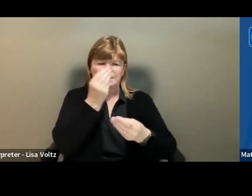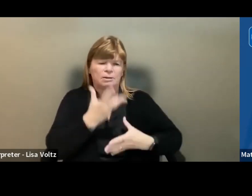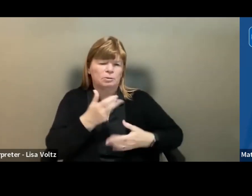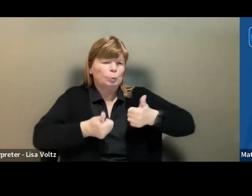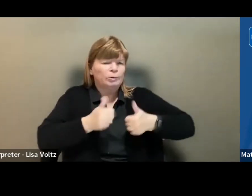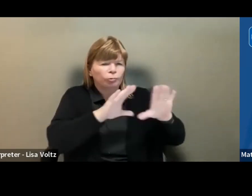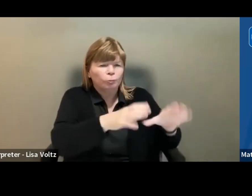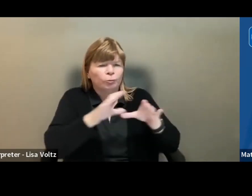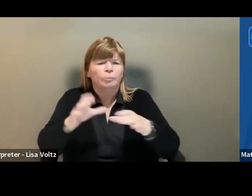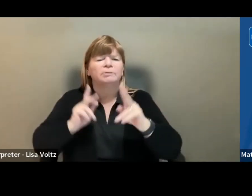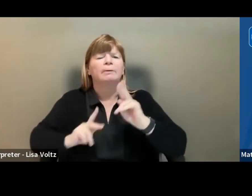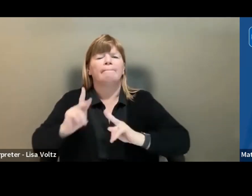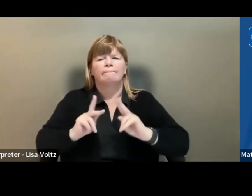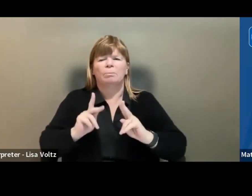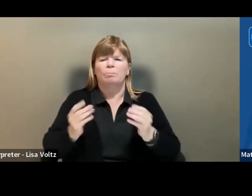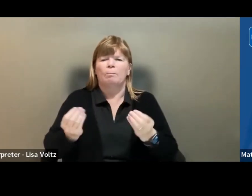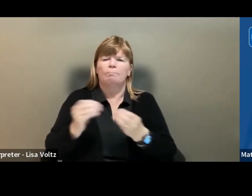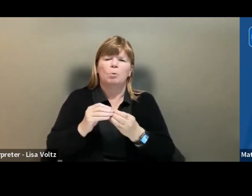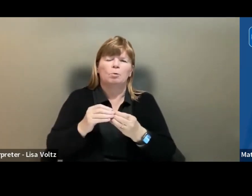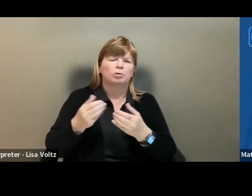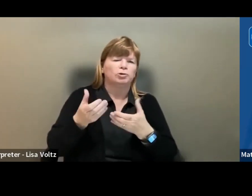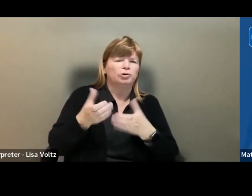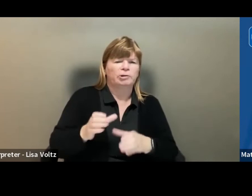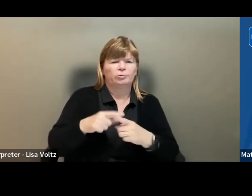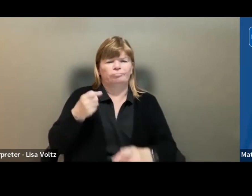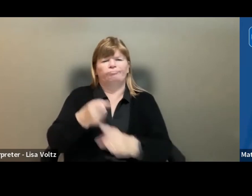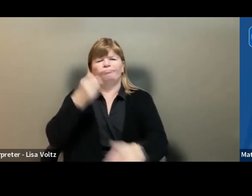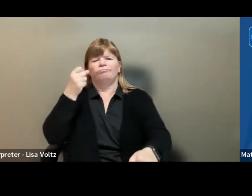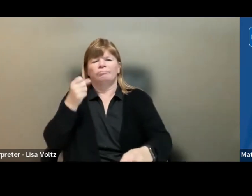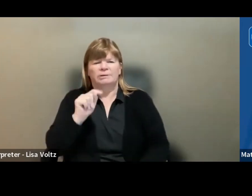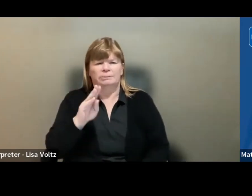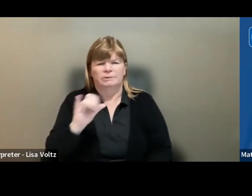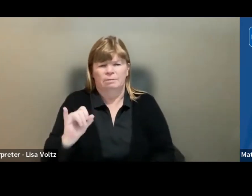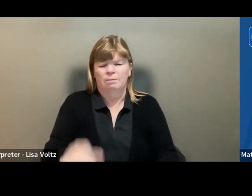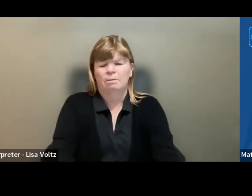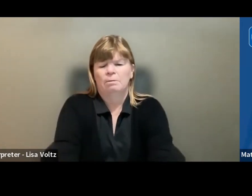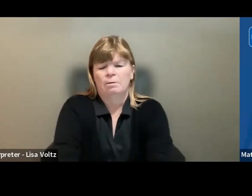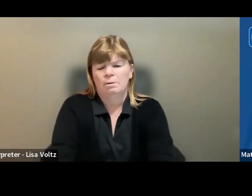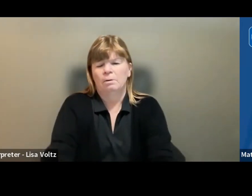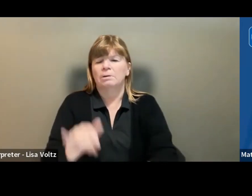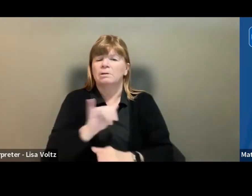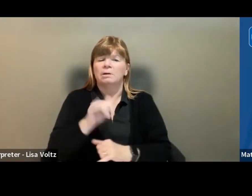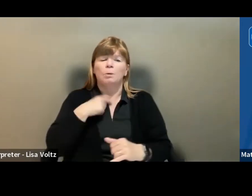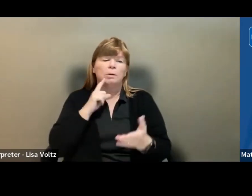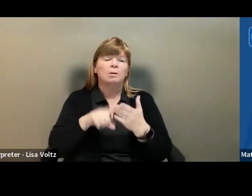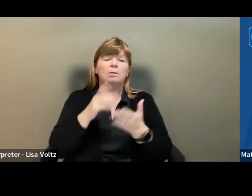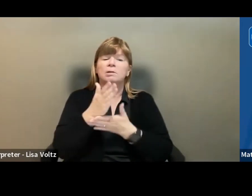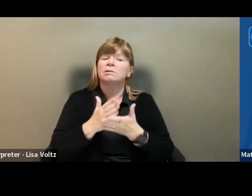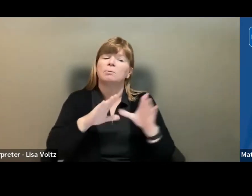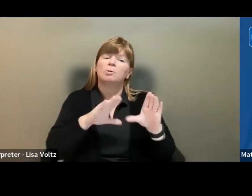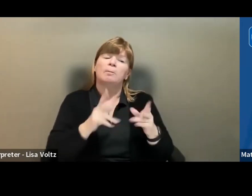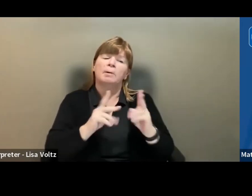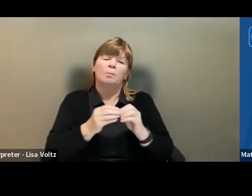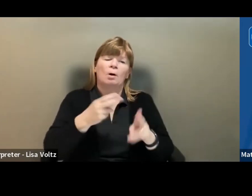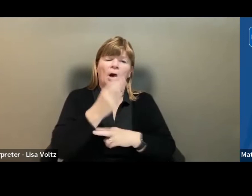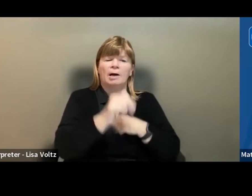of people are at greatest risk of sustaining a TBI. Just as we found that some groups of people are at higher risk